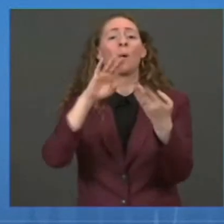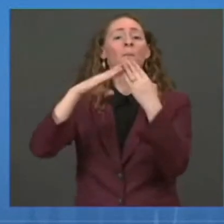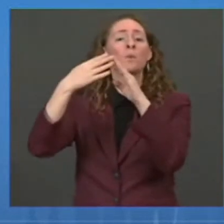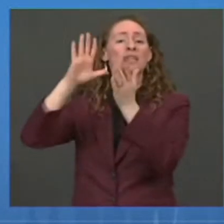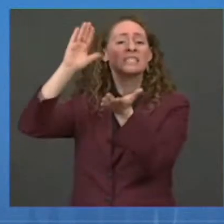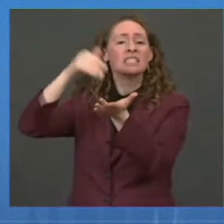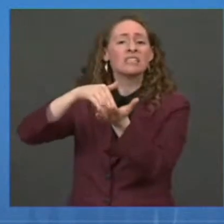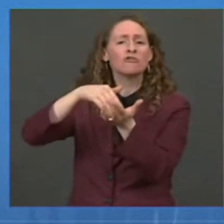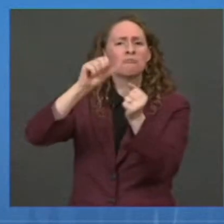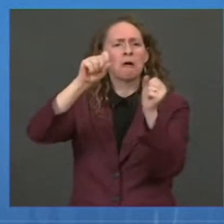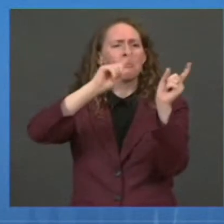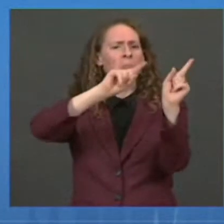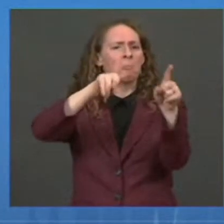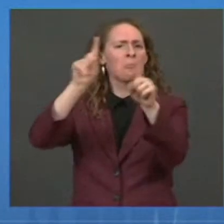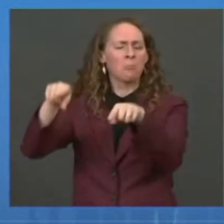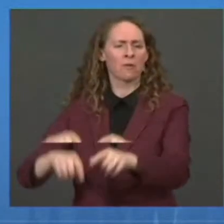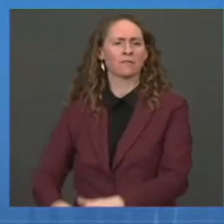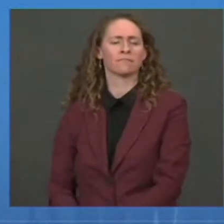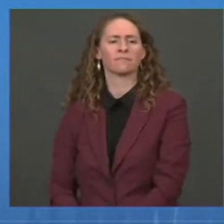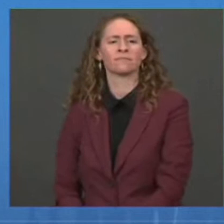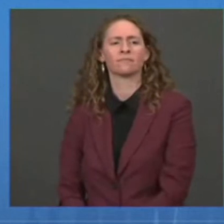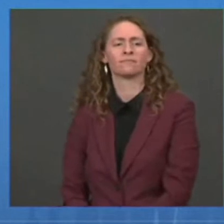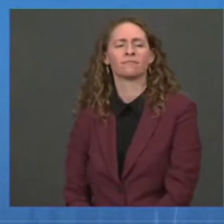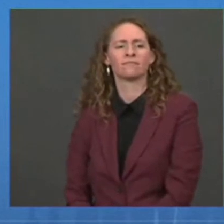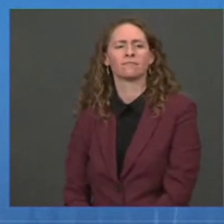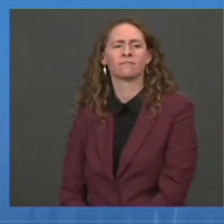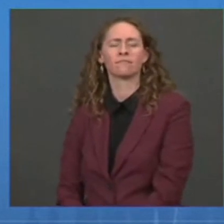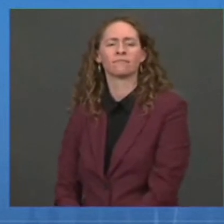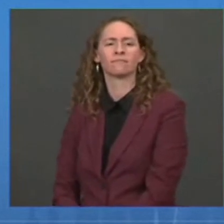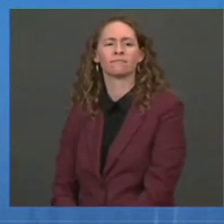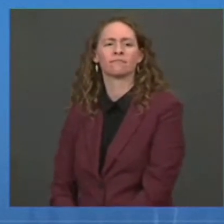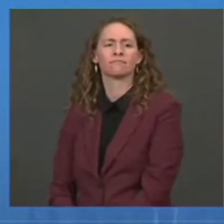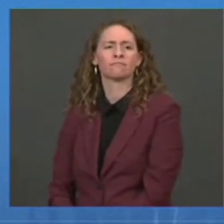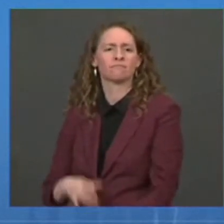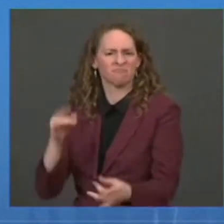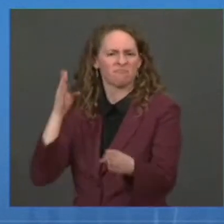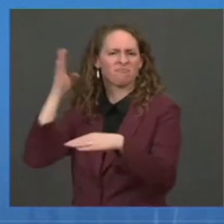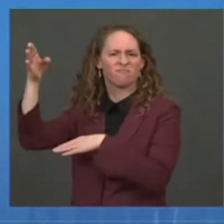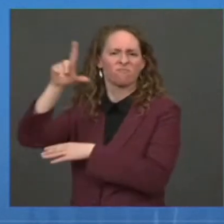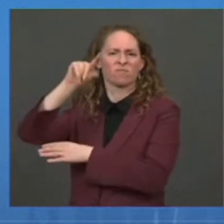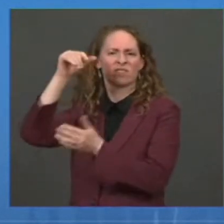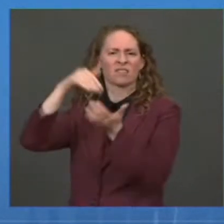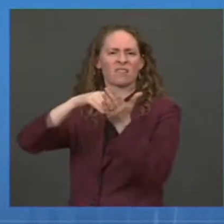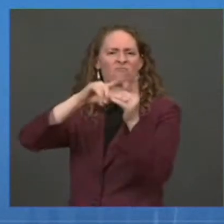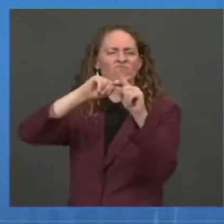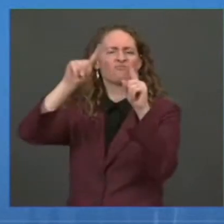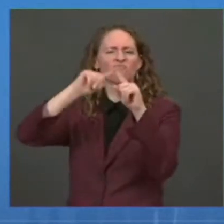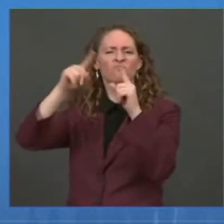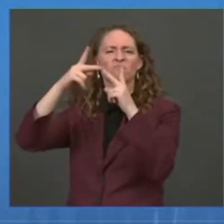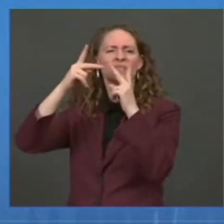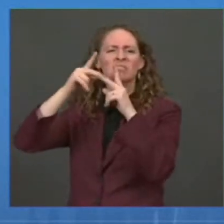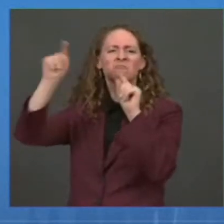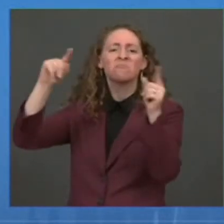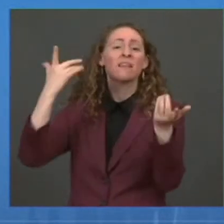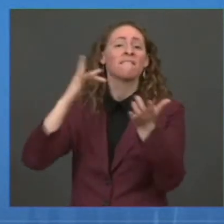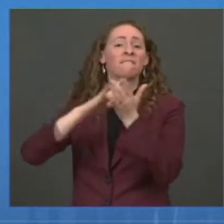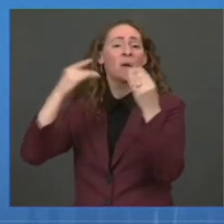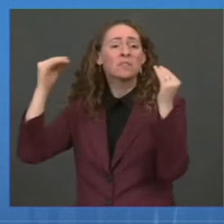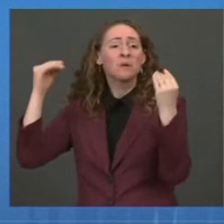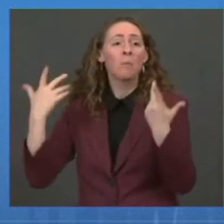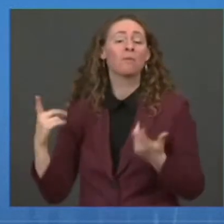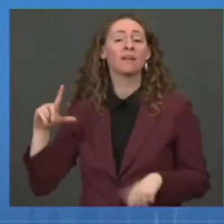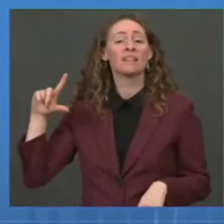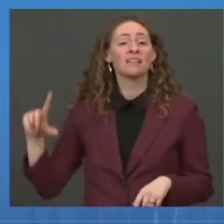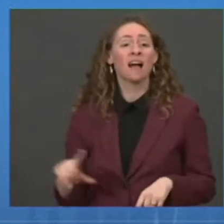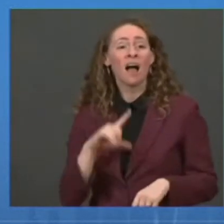20,000 sites around the country, many pharmacies, schools, libraries, health clinics where people can walk in and get a free